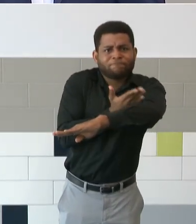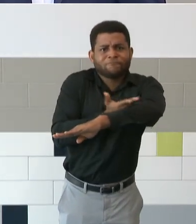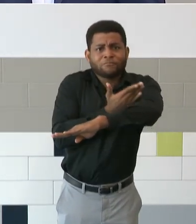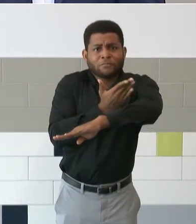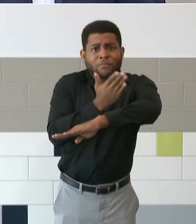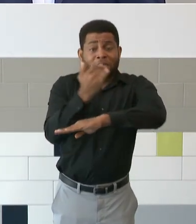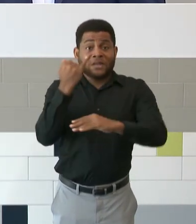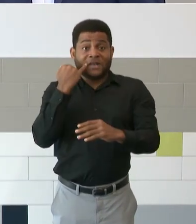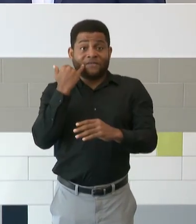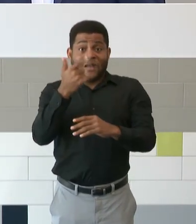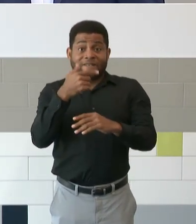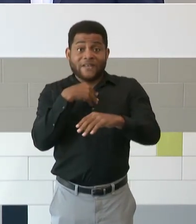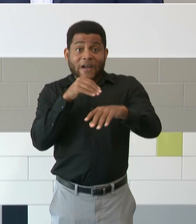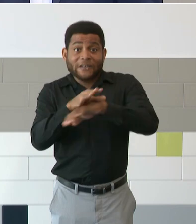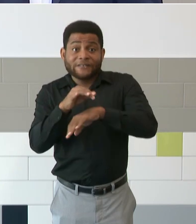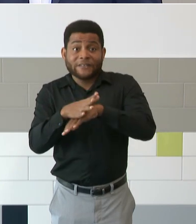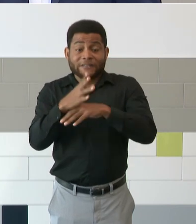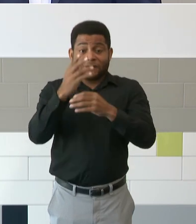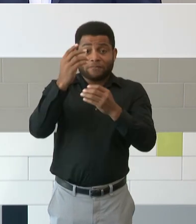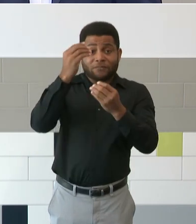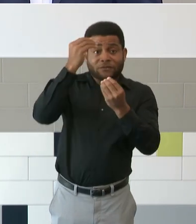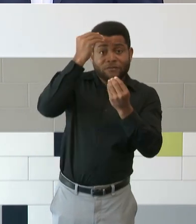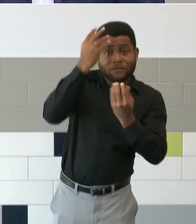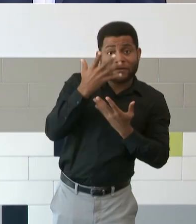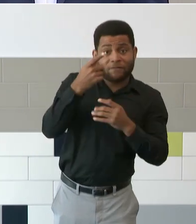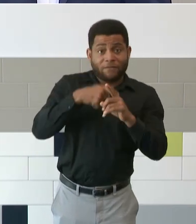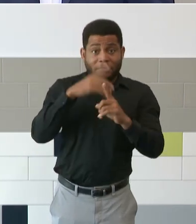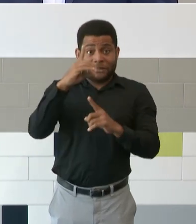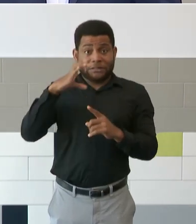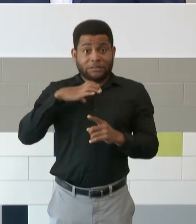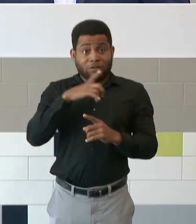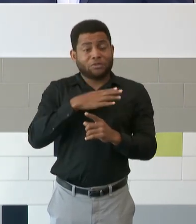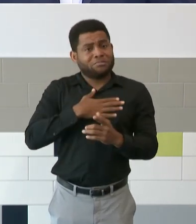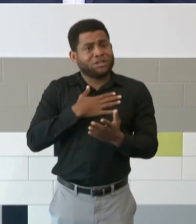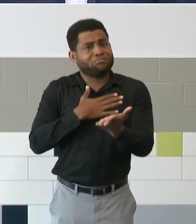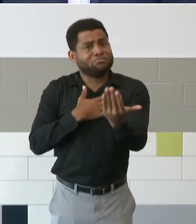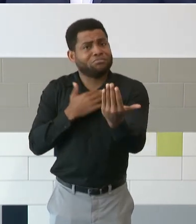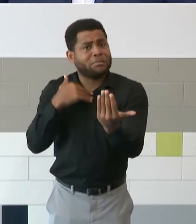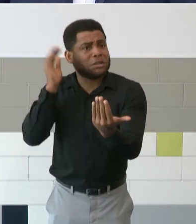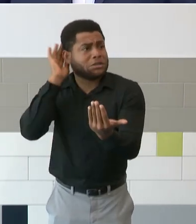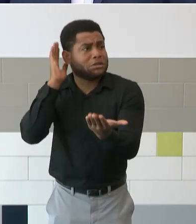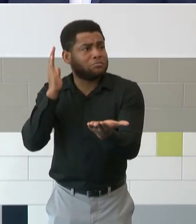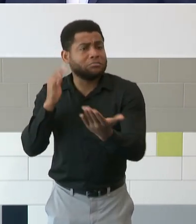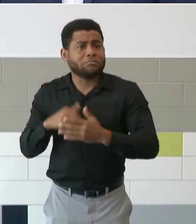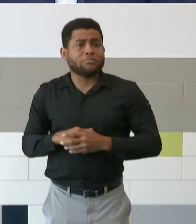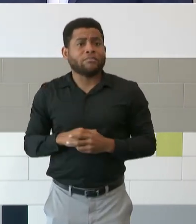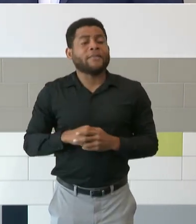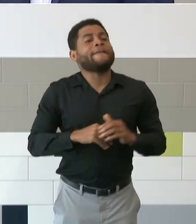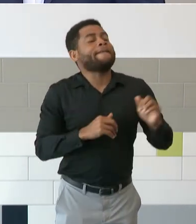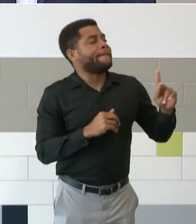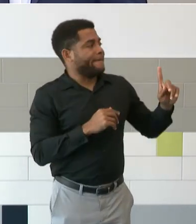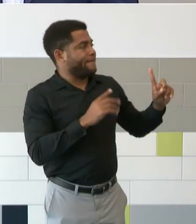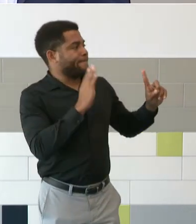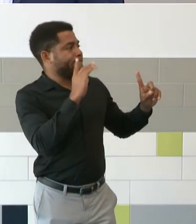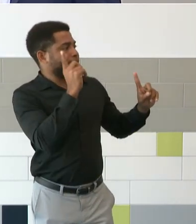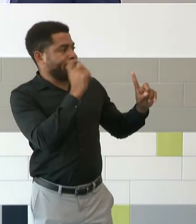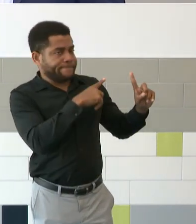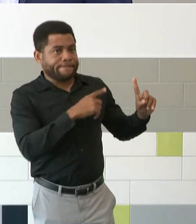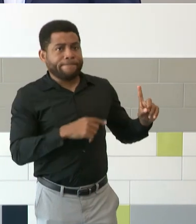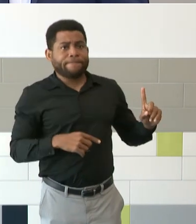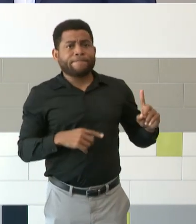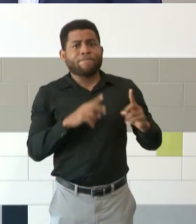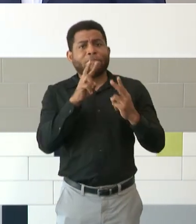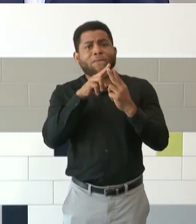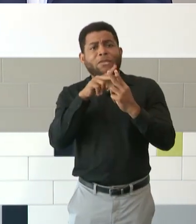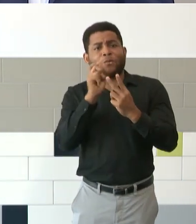have, we're all ears. Yes. Just two quick OUC and then one DOT department buildings.